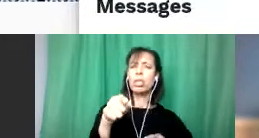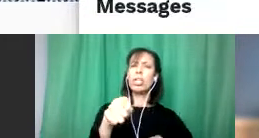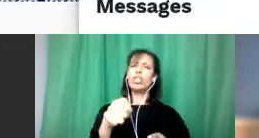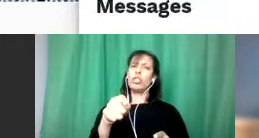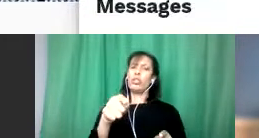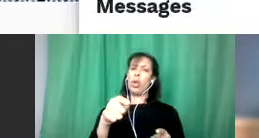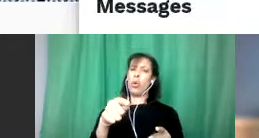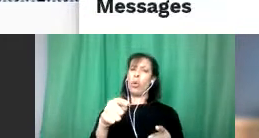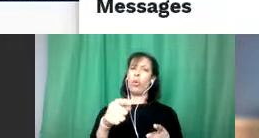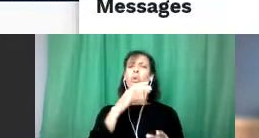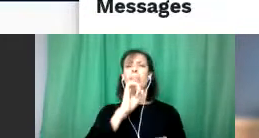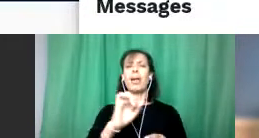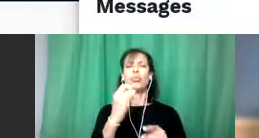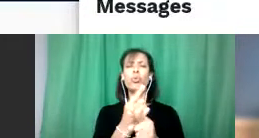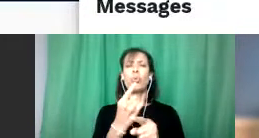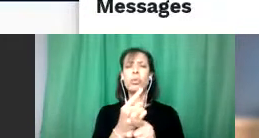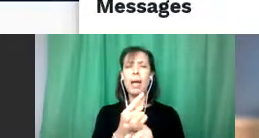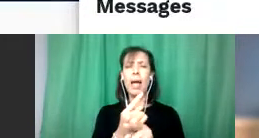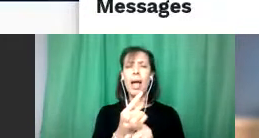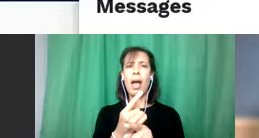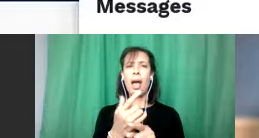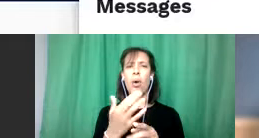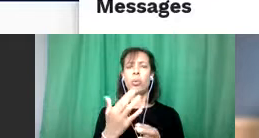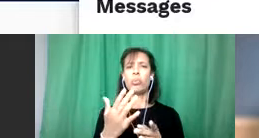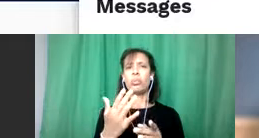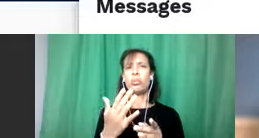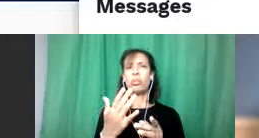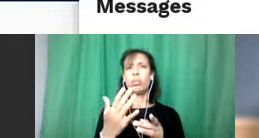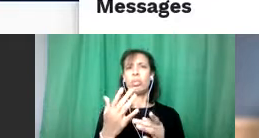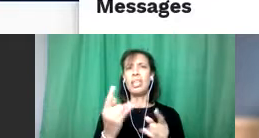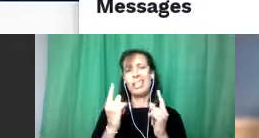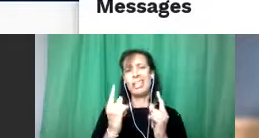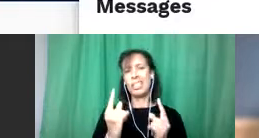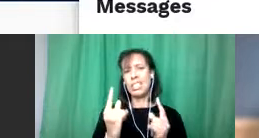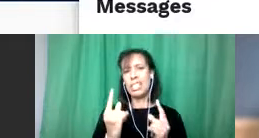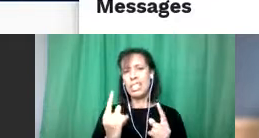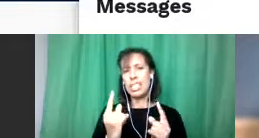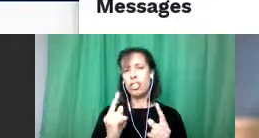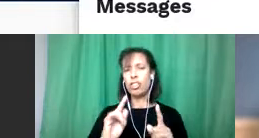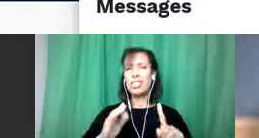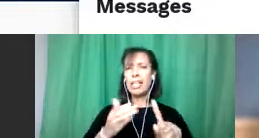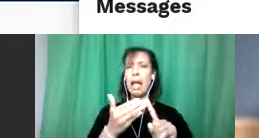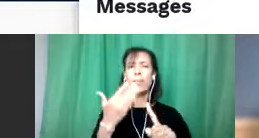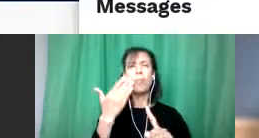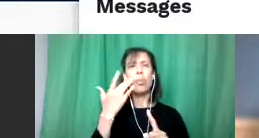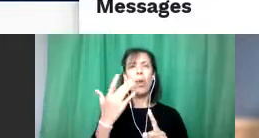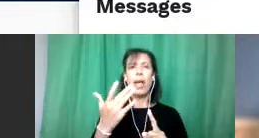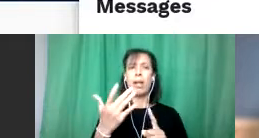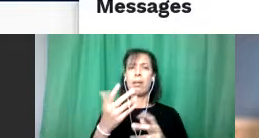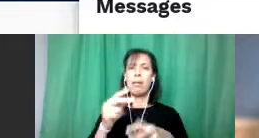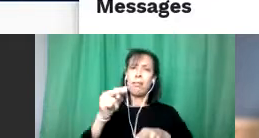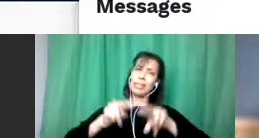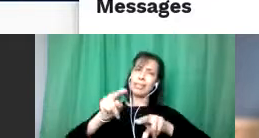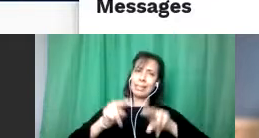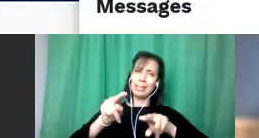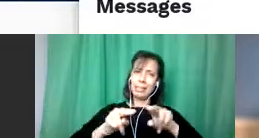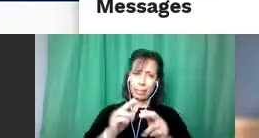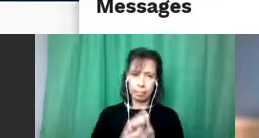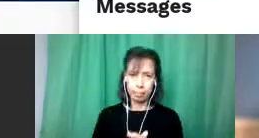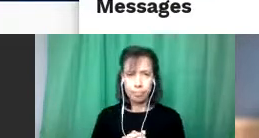about what teachers are trying to do when they use assessment. So it's a really good